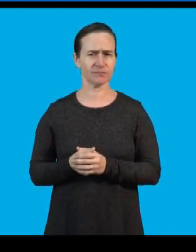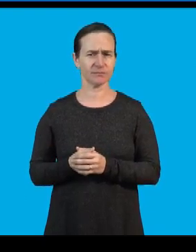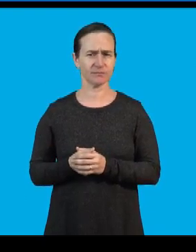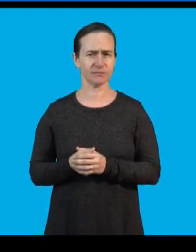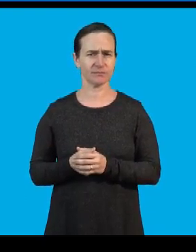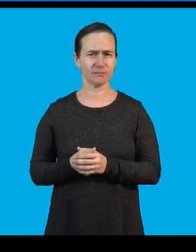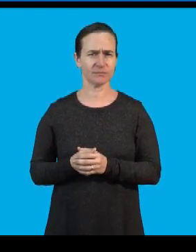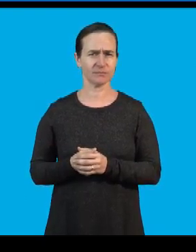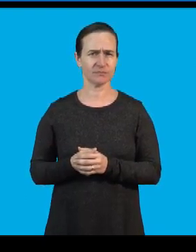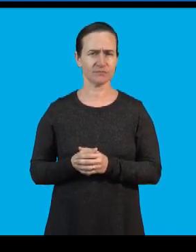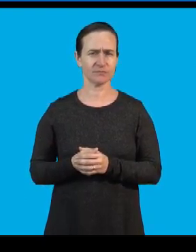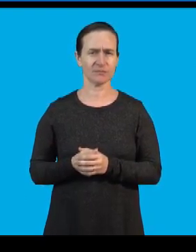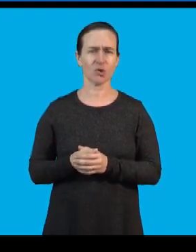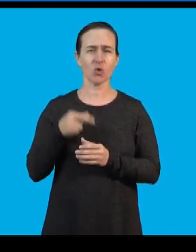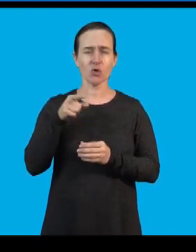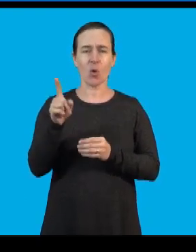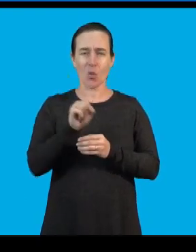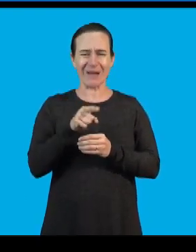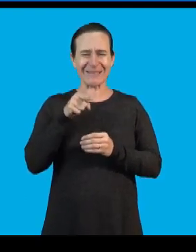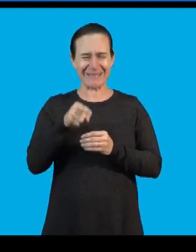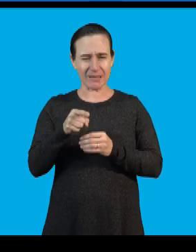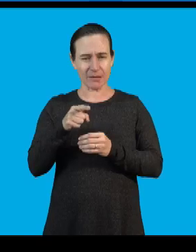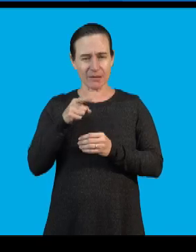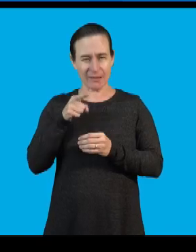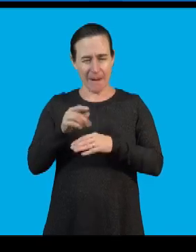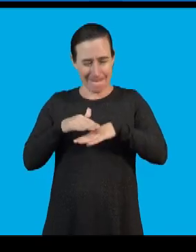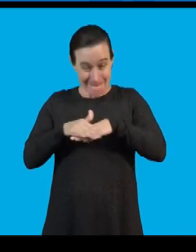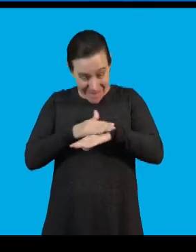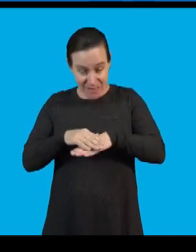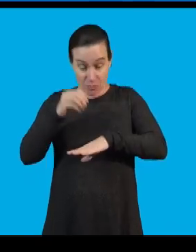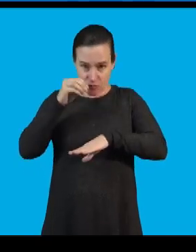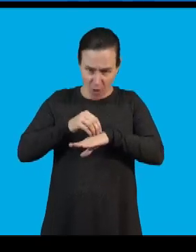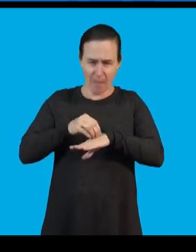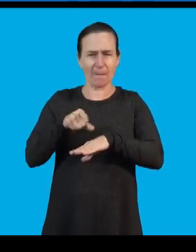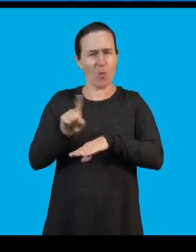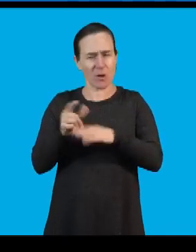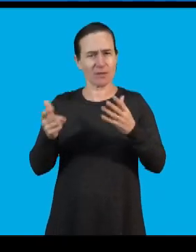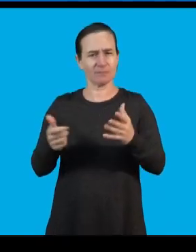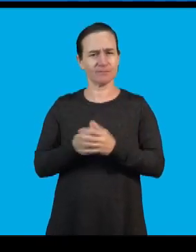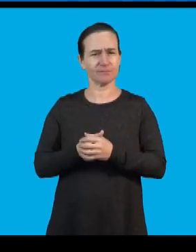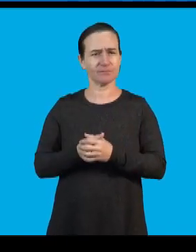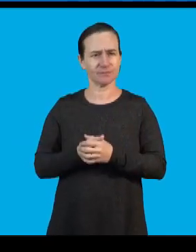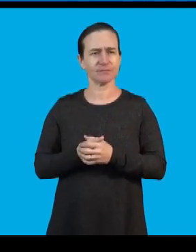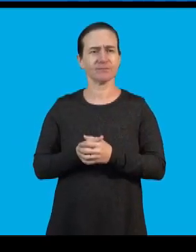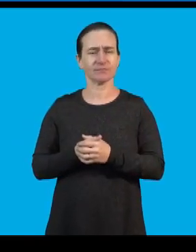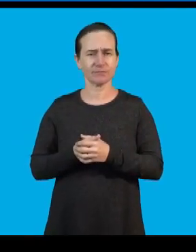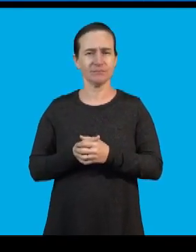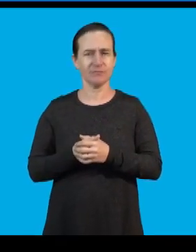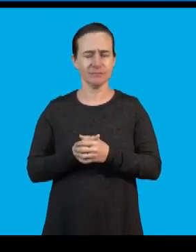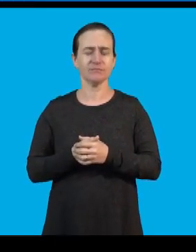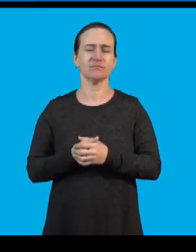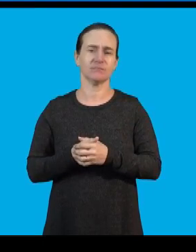is giving the root for this problem, all right, and we're going to have to look at both words. So when we look